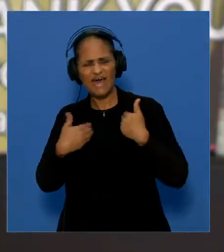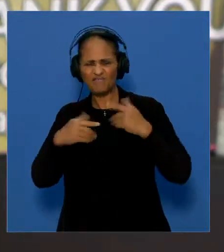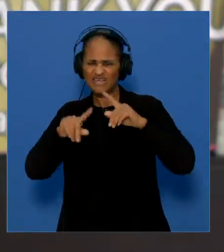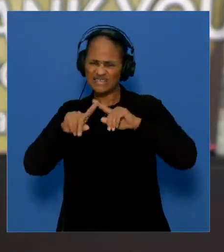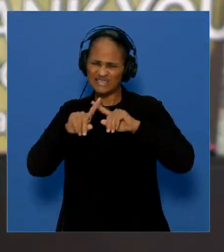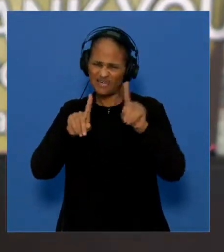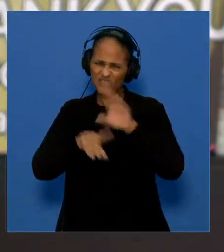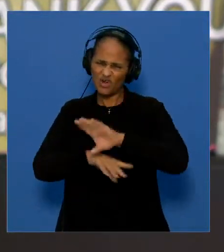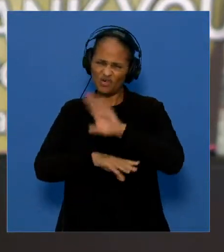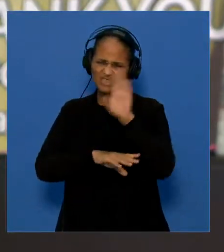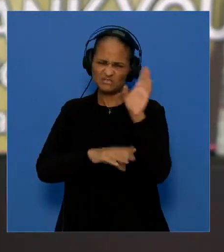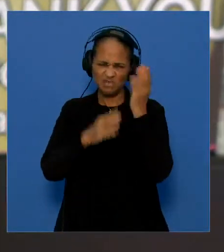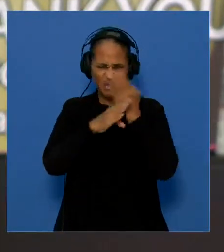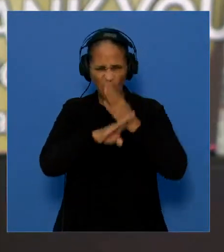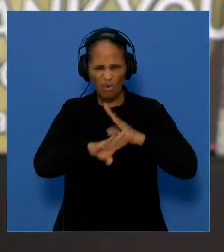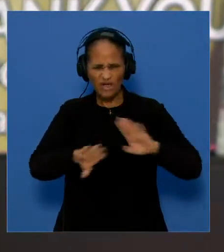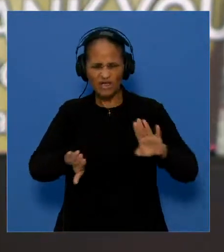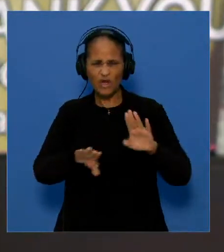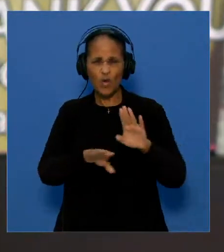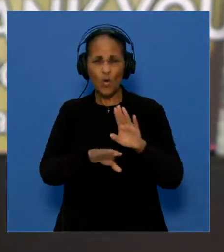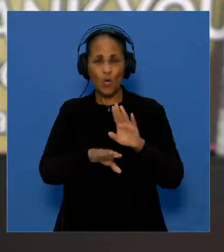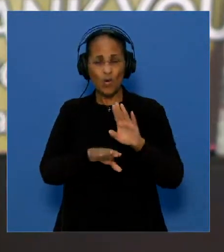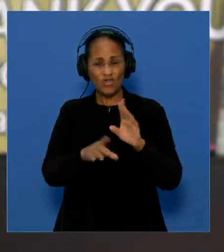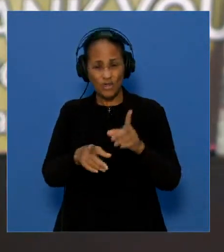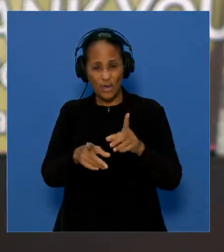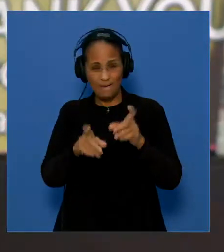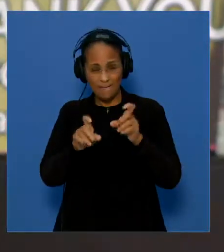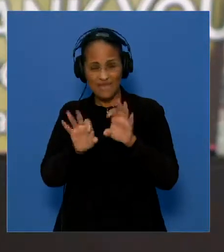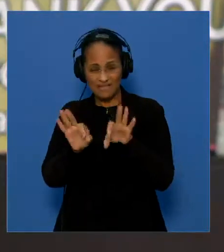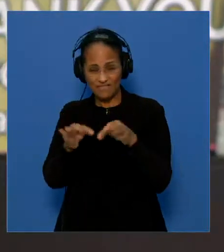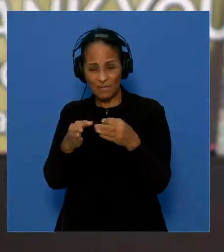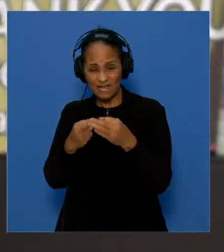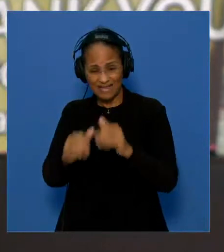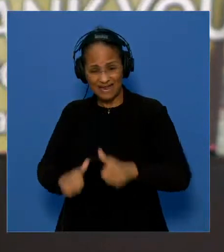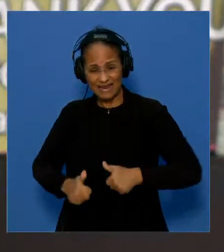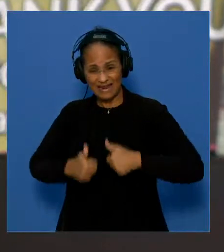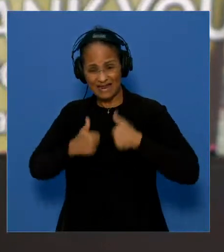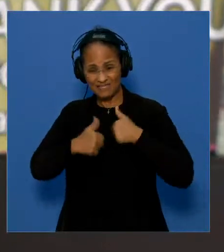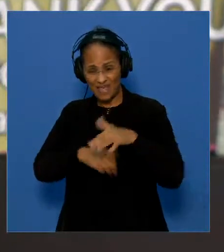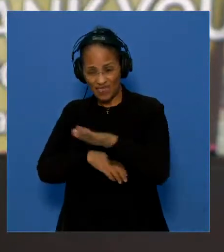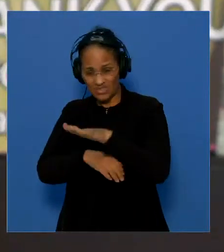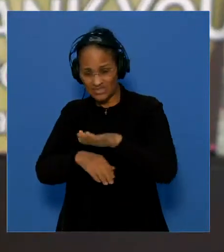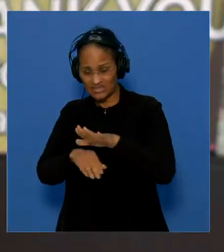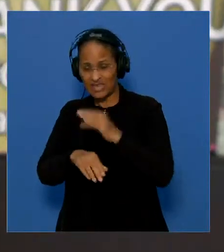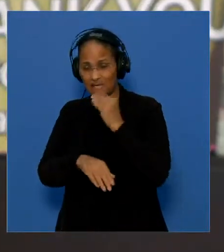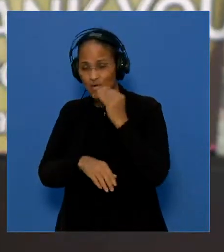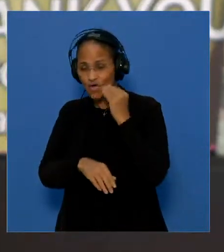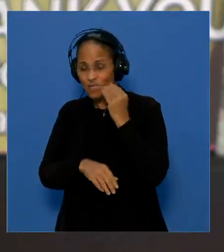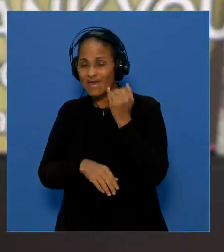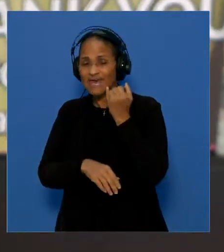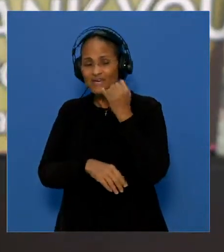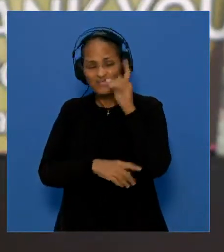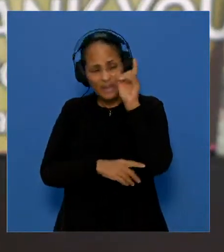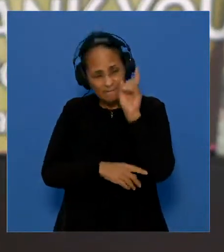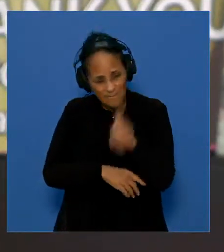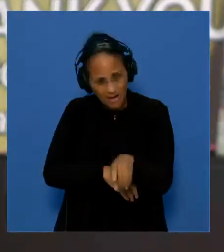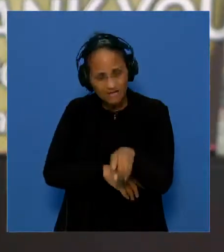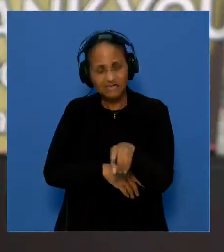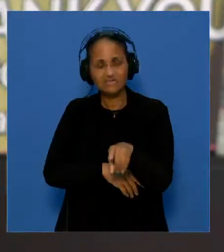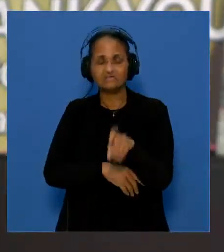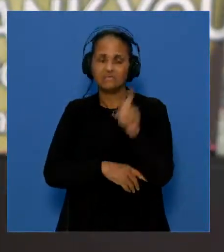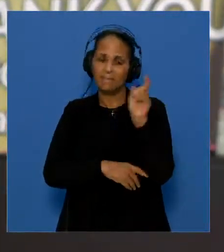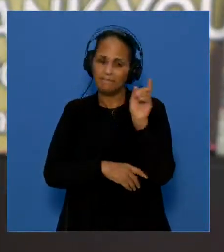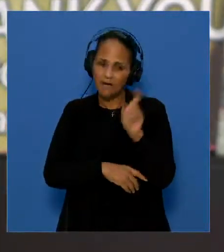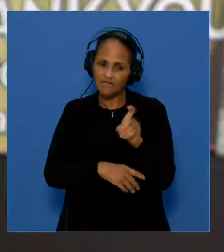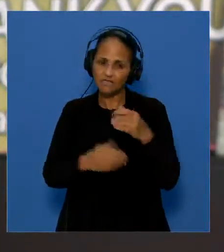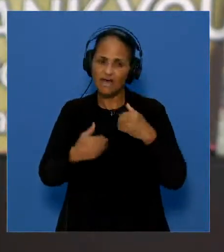year, have a quieter Christmas with their immediate family that live in the same household of them. If they must, if they feel compelled